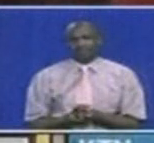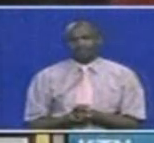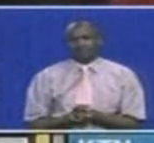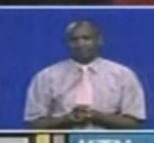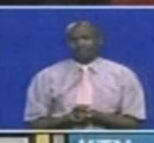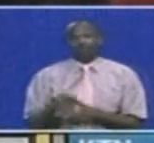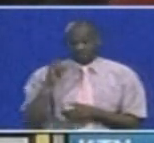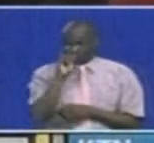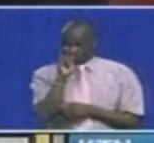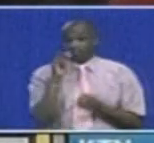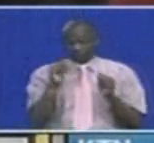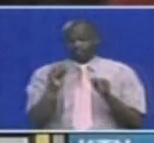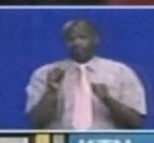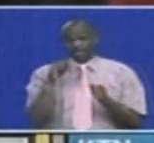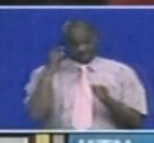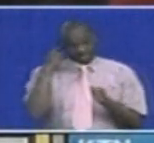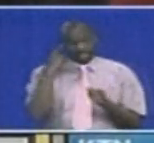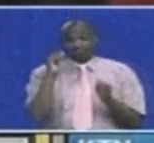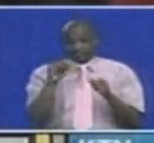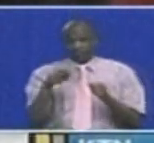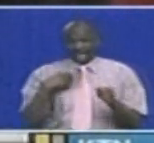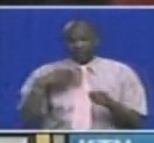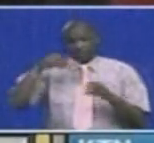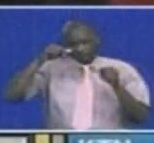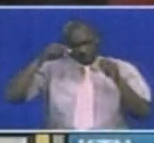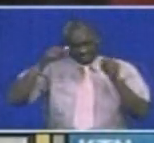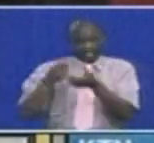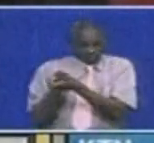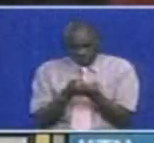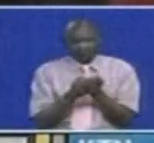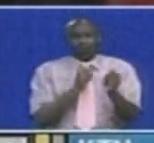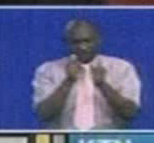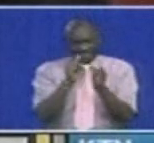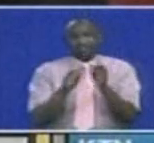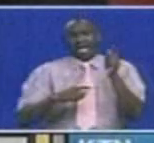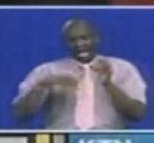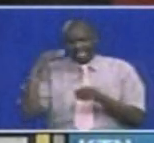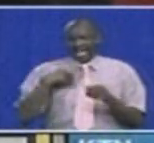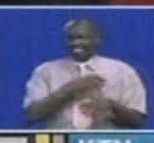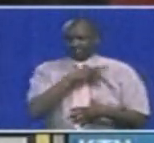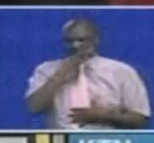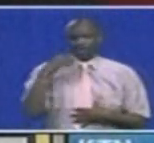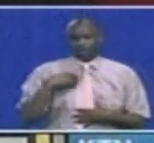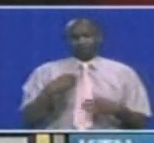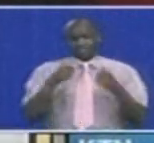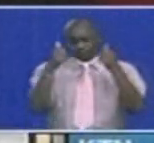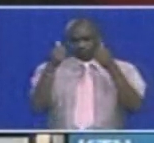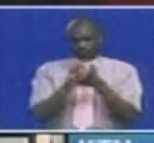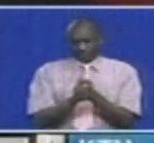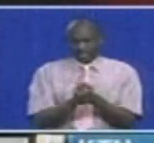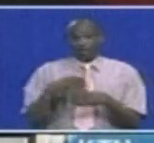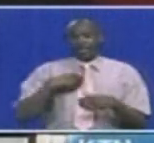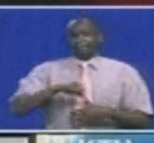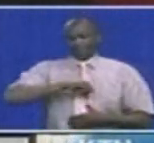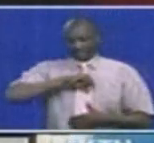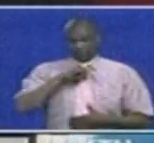We look forward to having quality golf, competitiveness, and spirit of championship. We are very proud